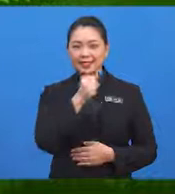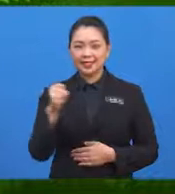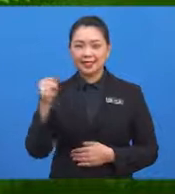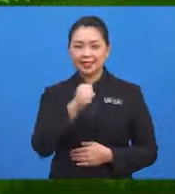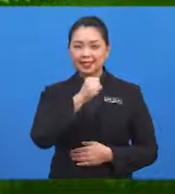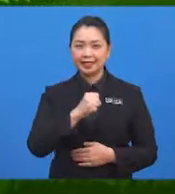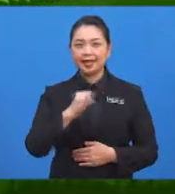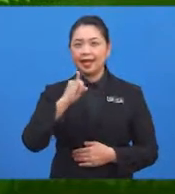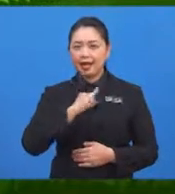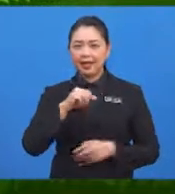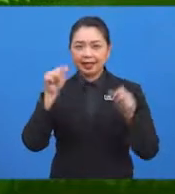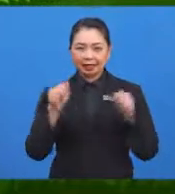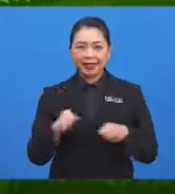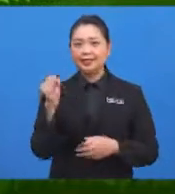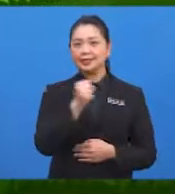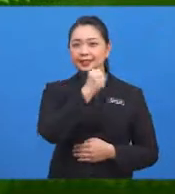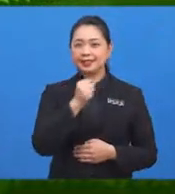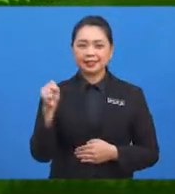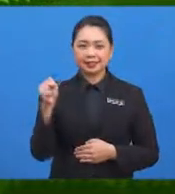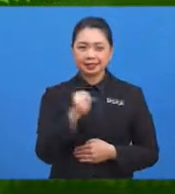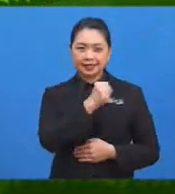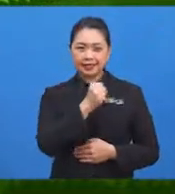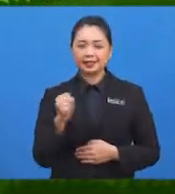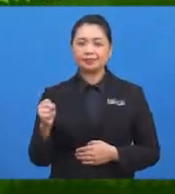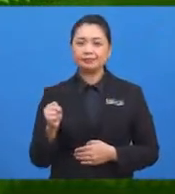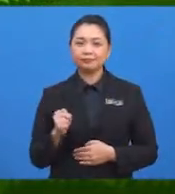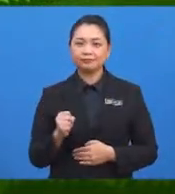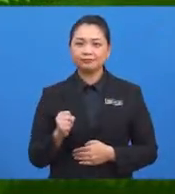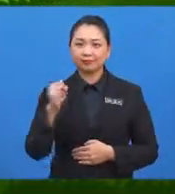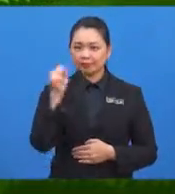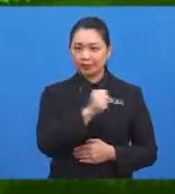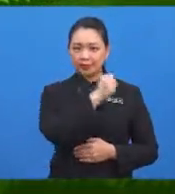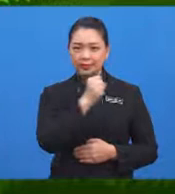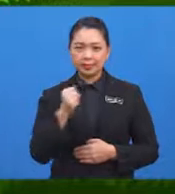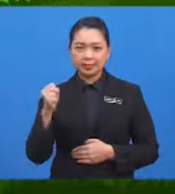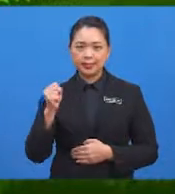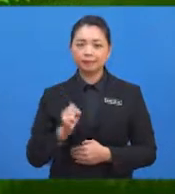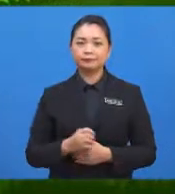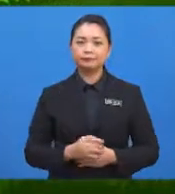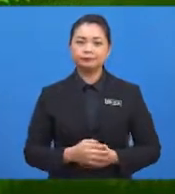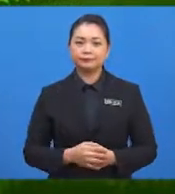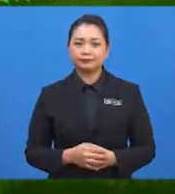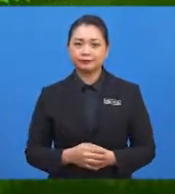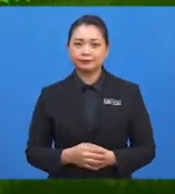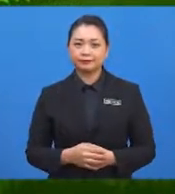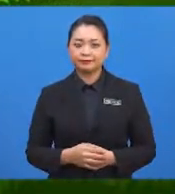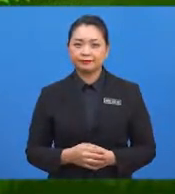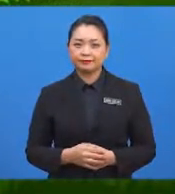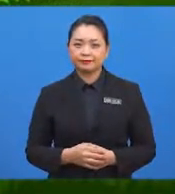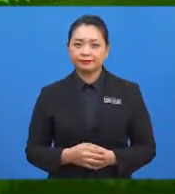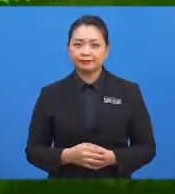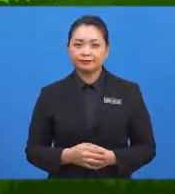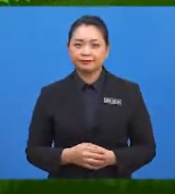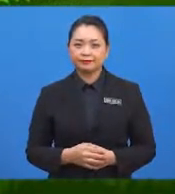Sing, I can sing. Sing, I can sing. Sing, sing, sing, sing, sing, sing, sing, I